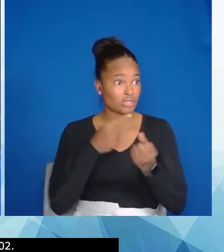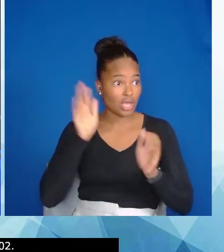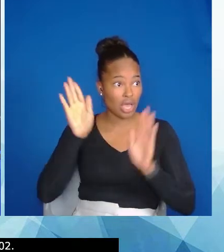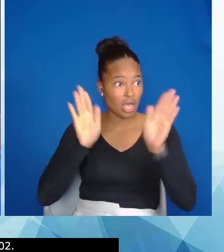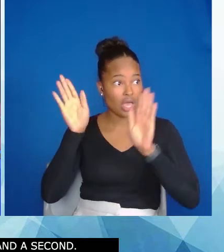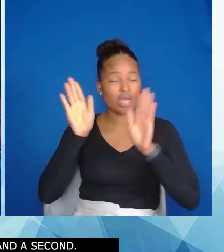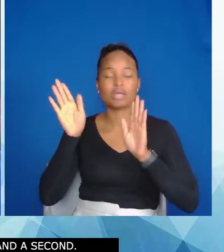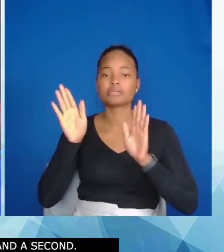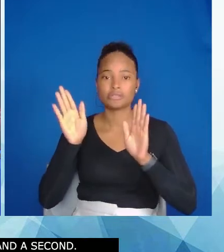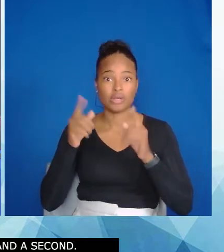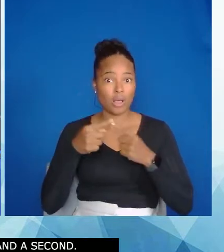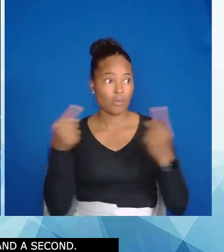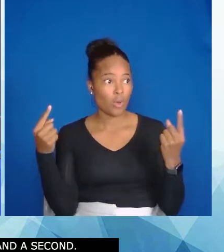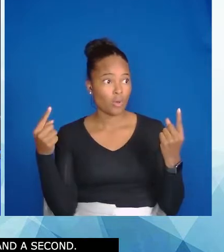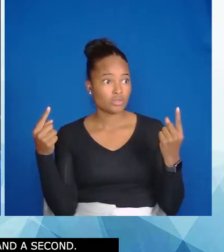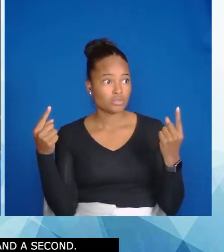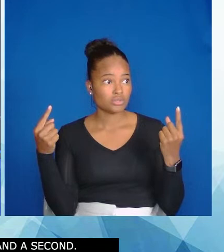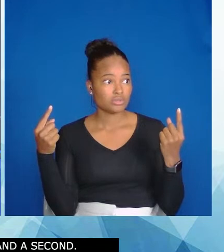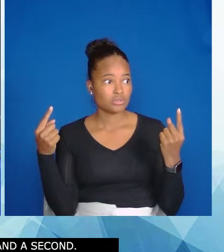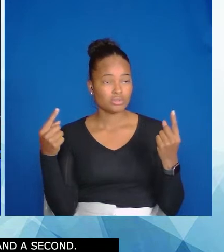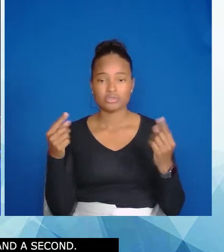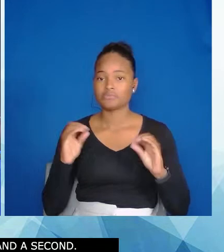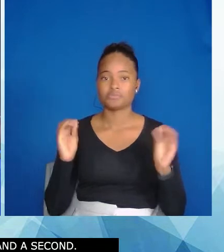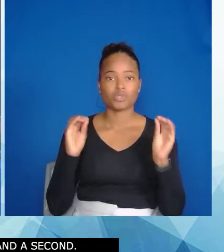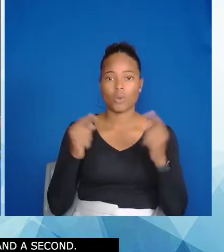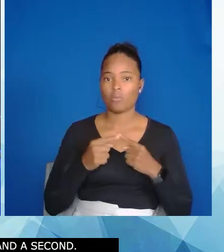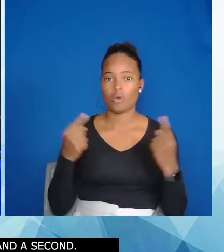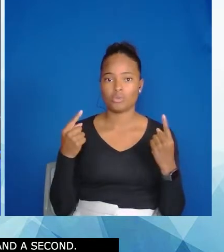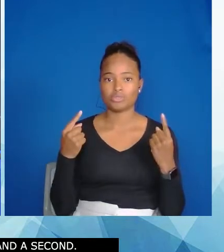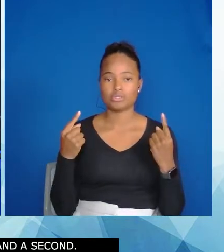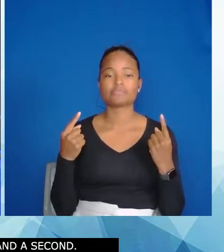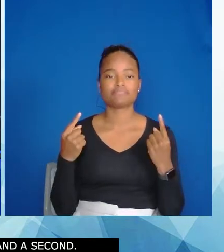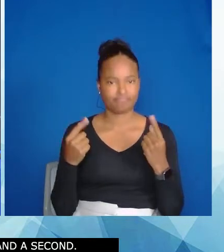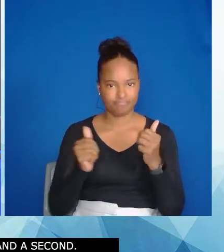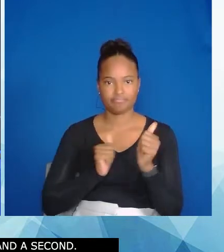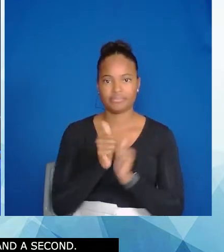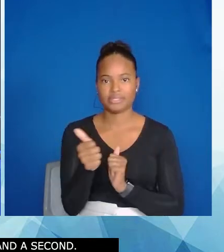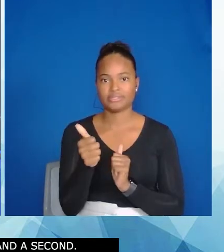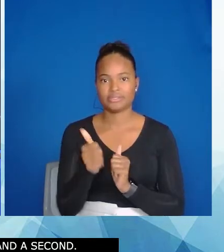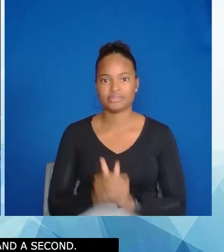Aye. Opposed? Aye. Motion carries.